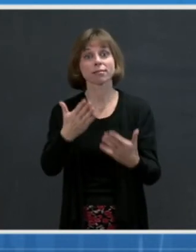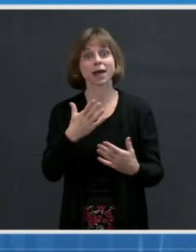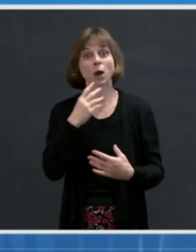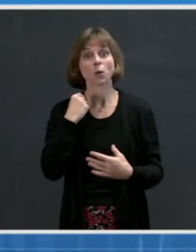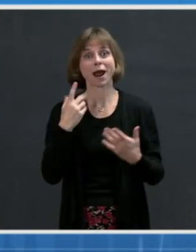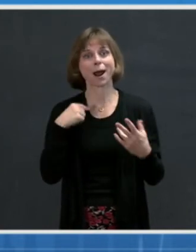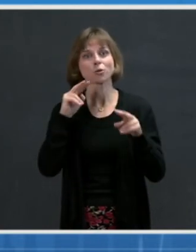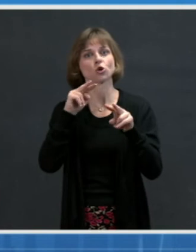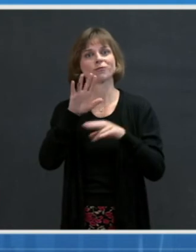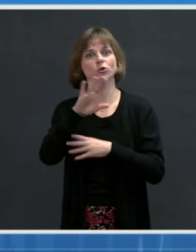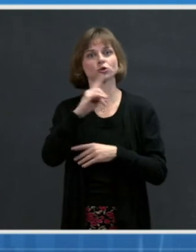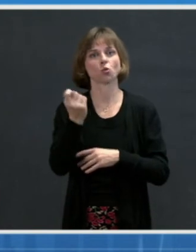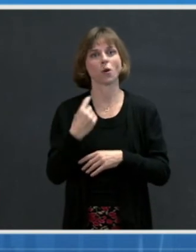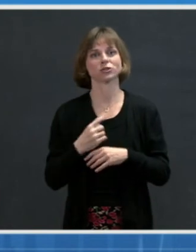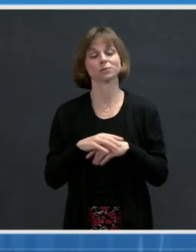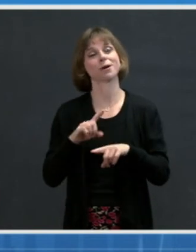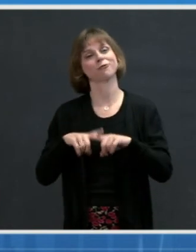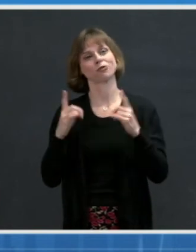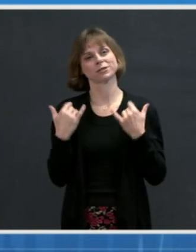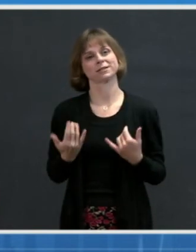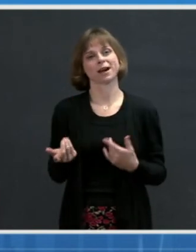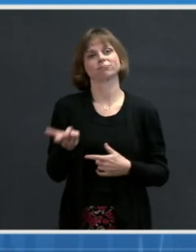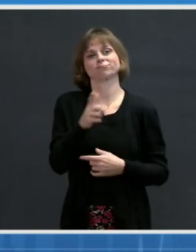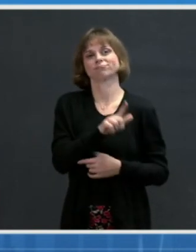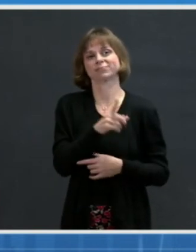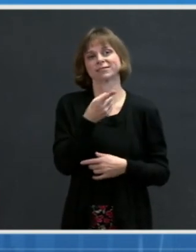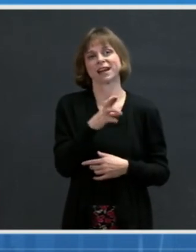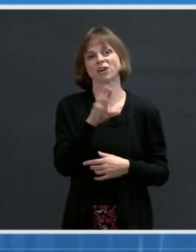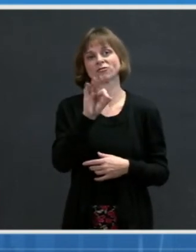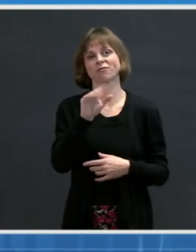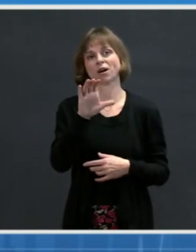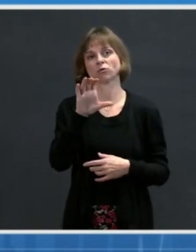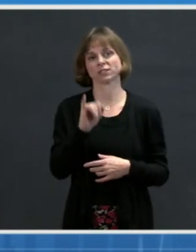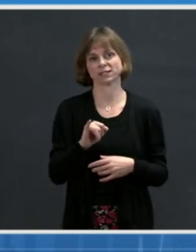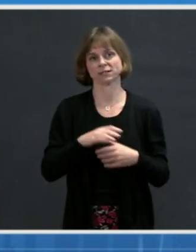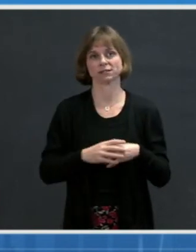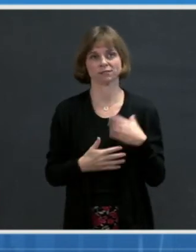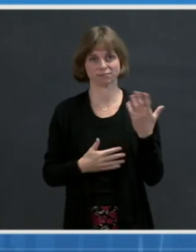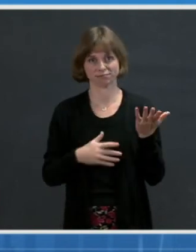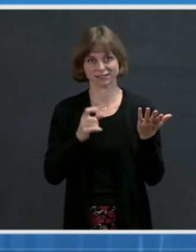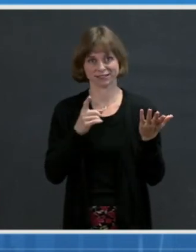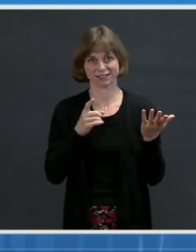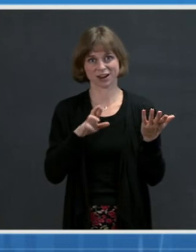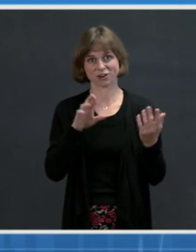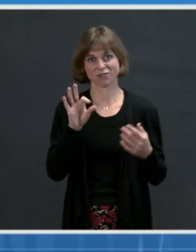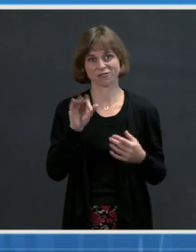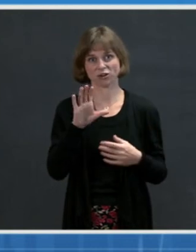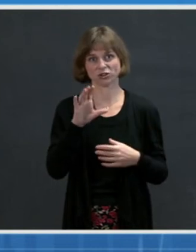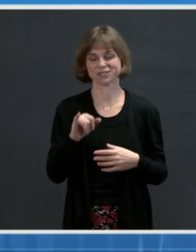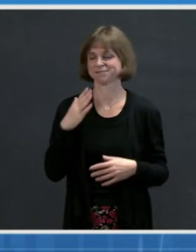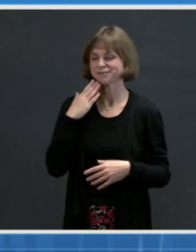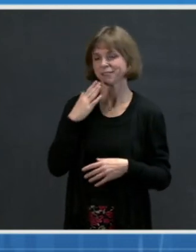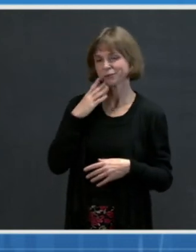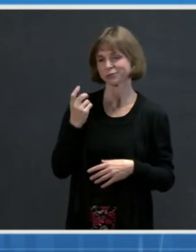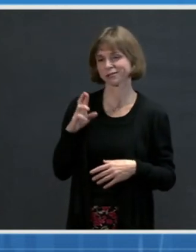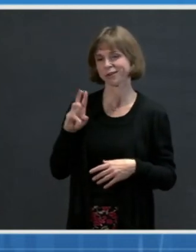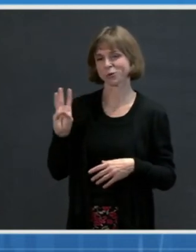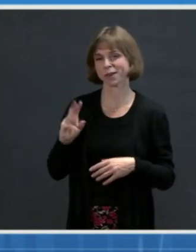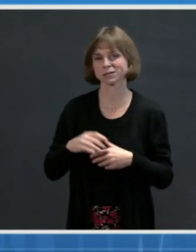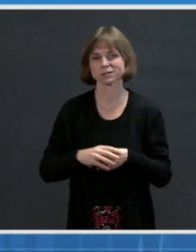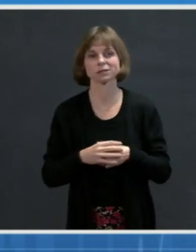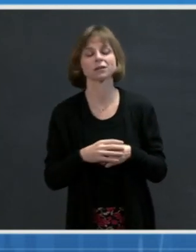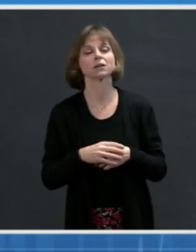forward to your questions, but I'll first turn things over to Dr. Fauci. Dr. Fauci? Thank you very much, Dr. Walensky. What I'd like to do